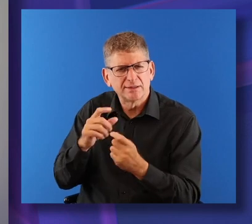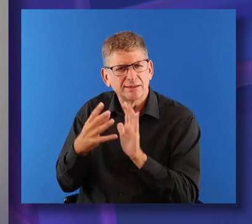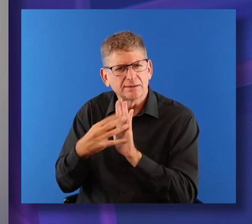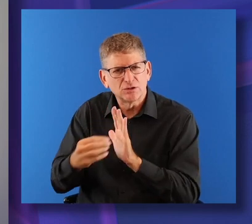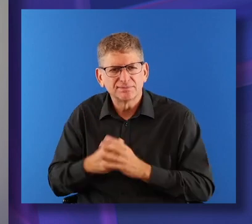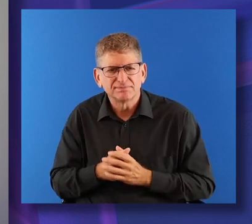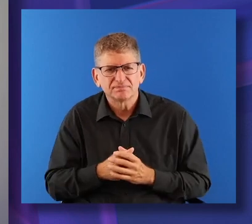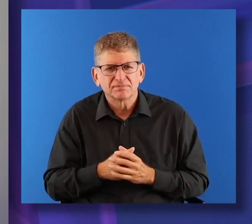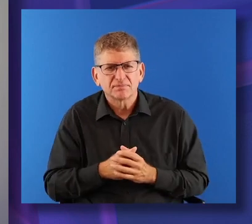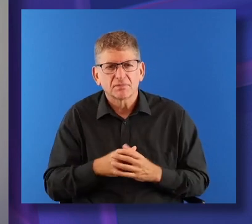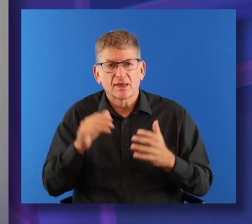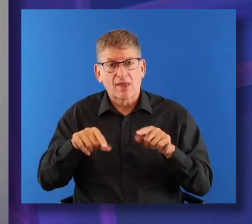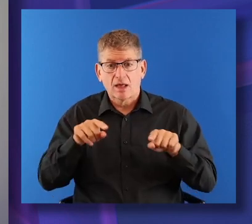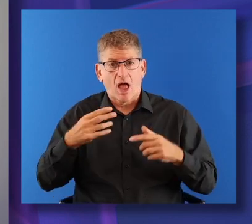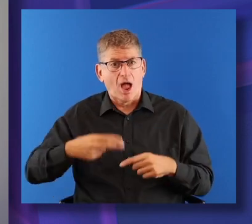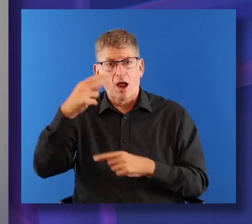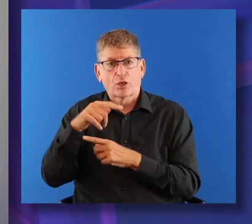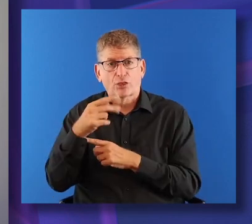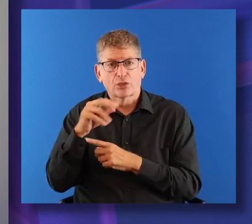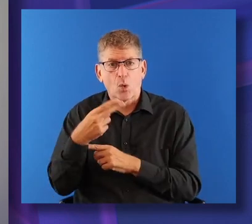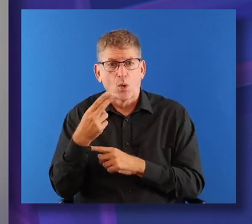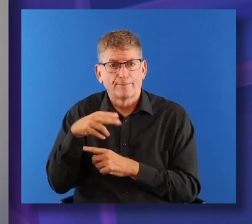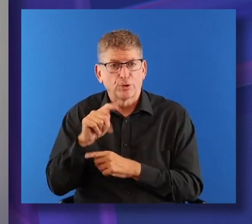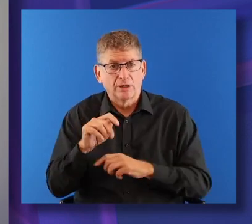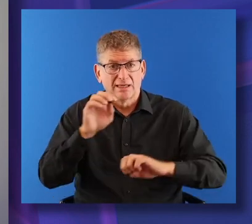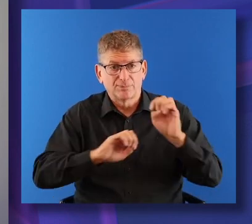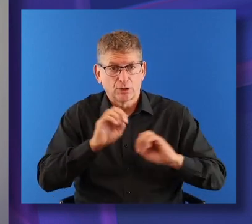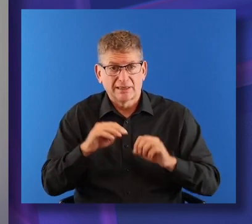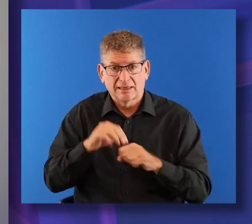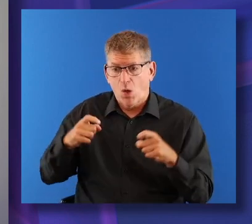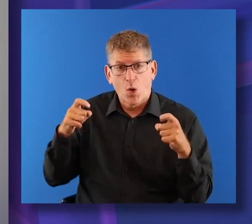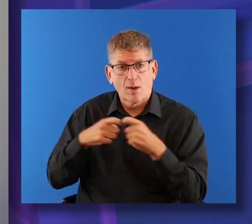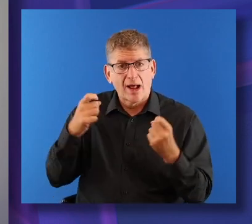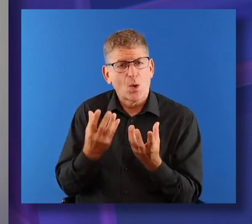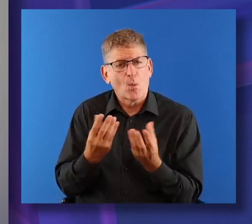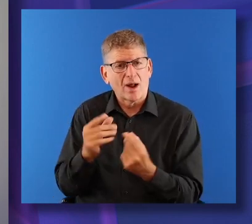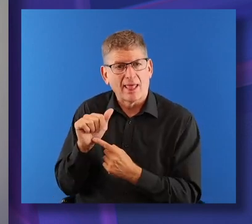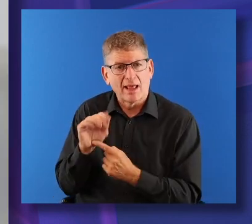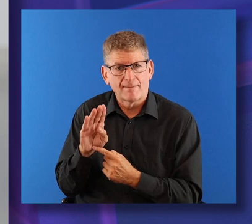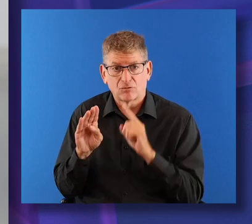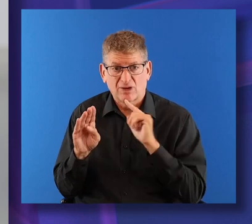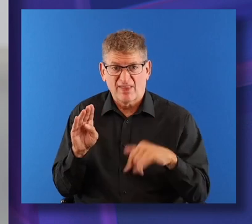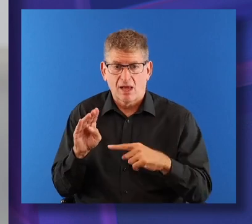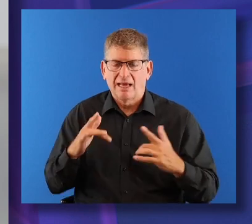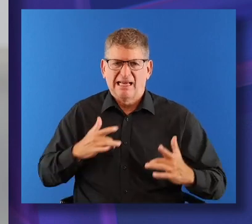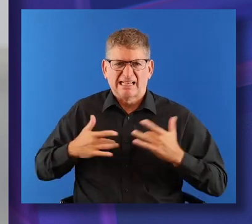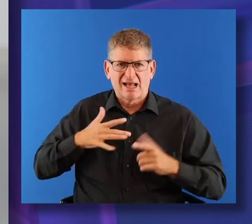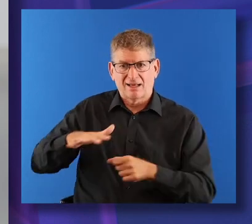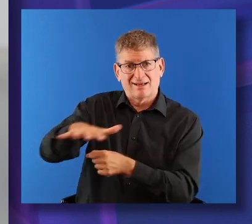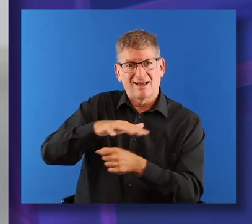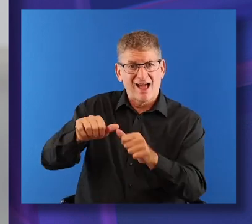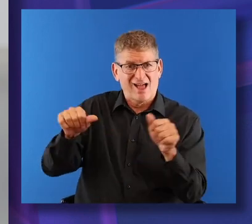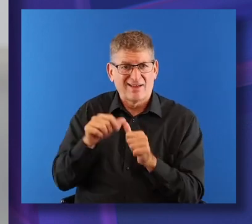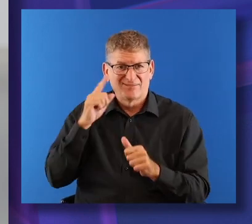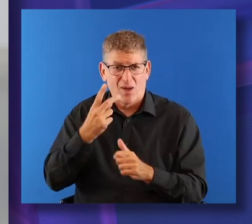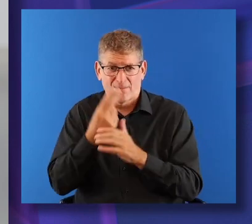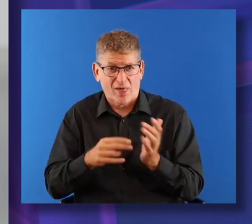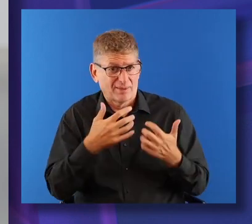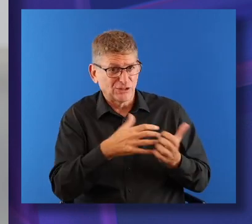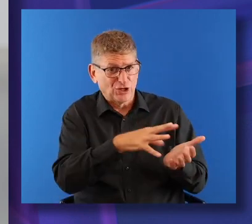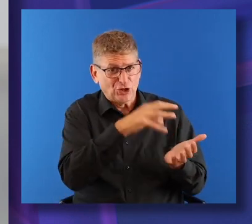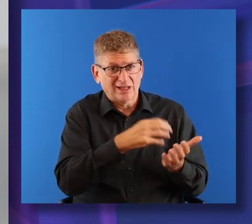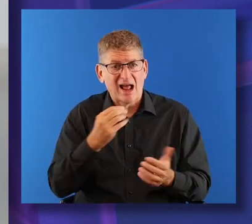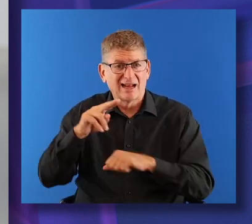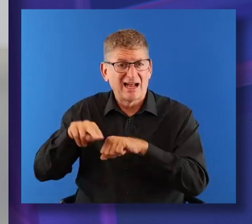simulation, alongside high-throughput experiments in automated wet labs. This is an exciting frontier, both for